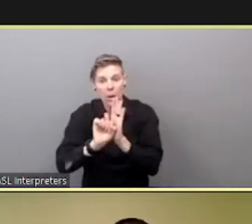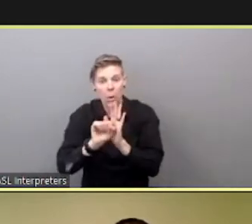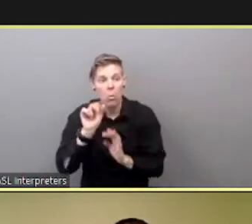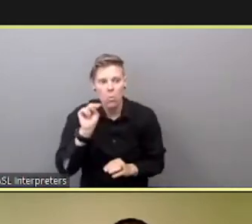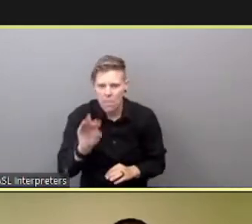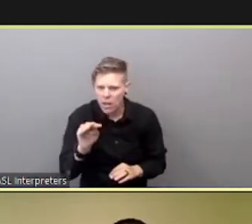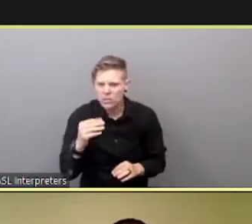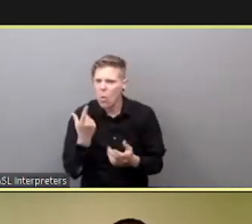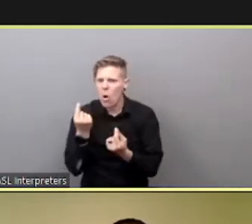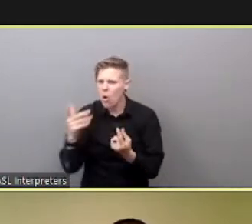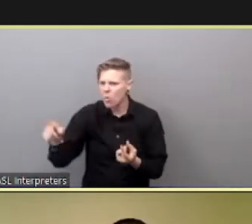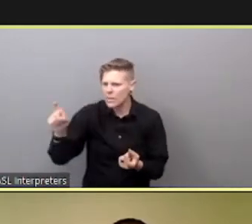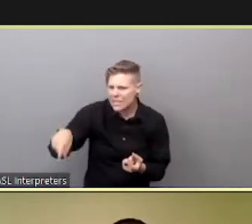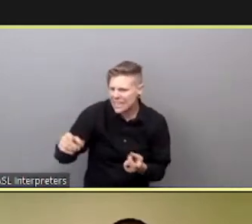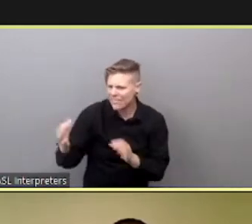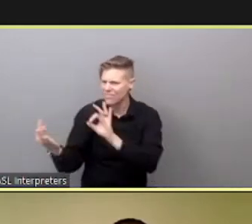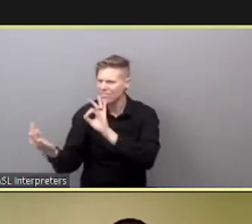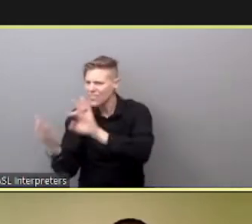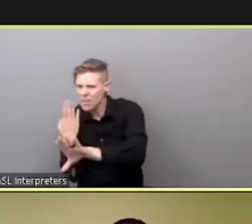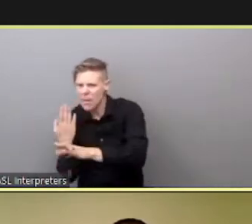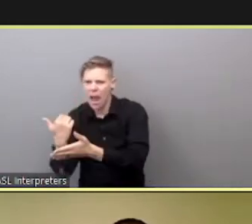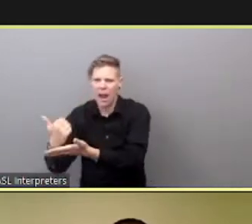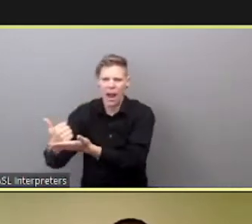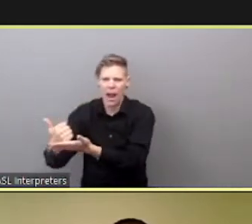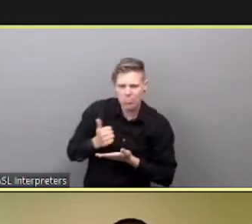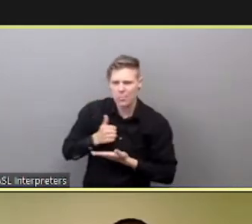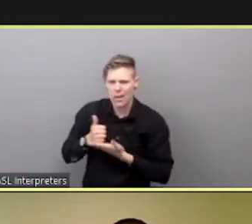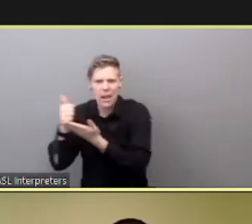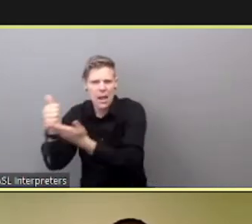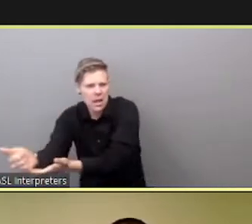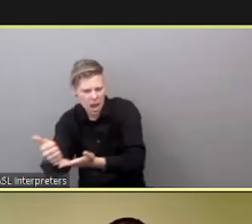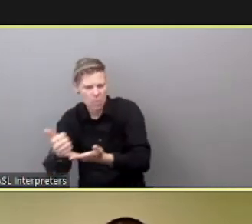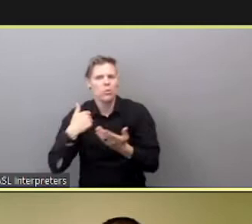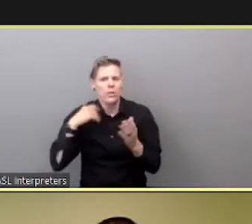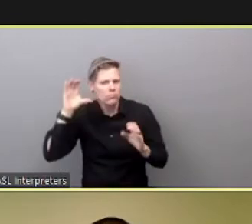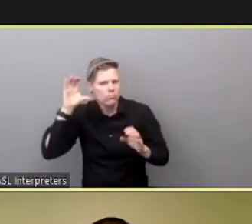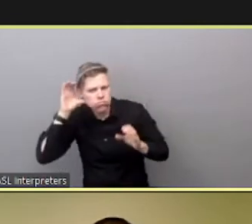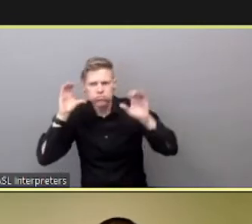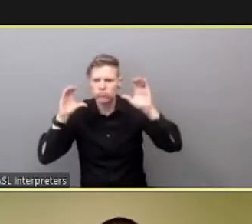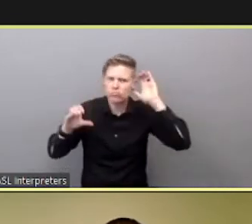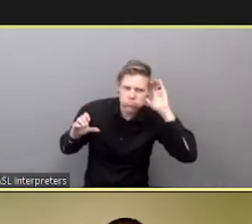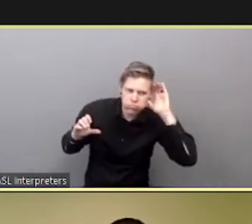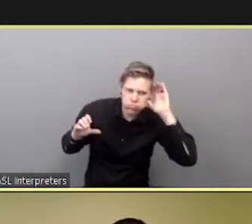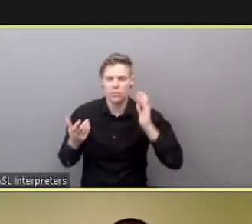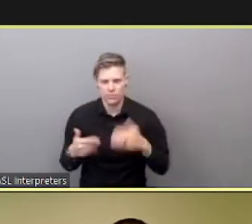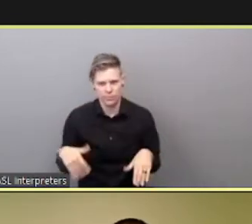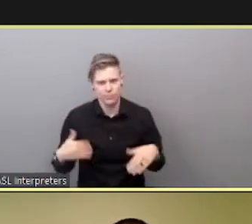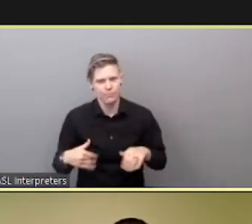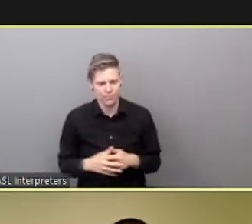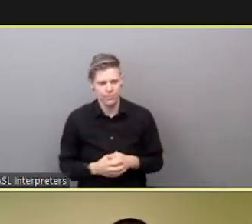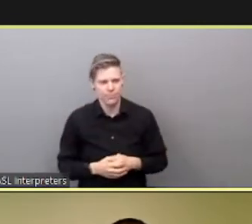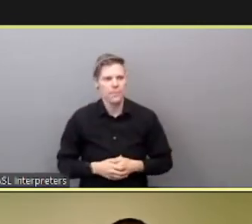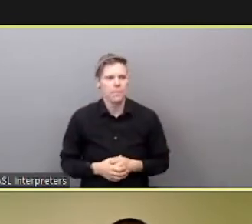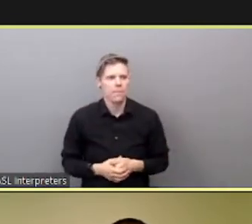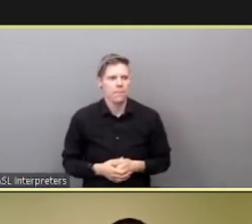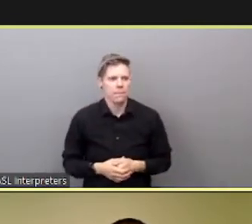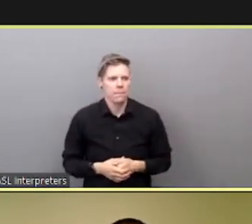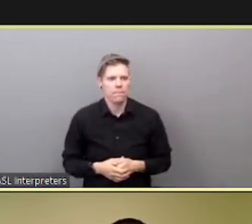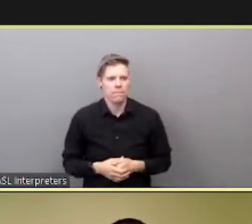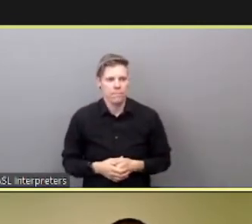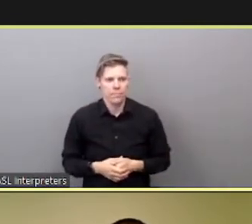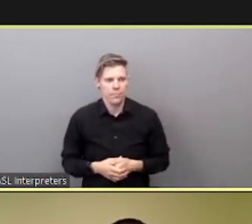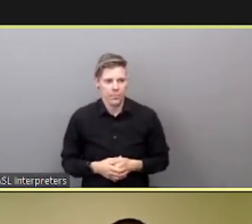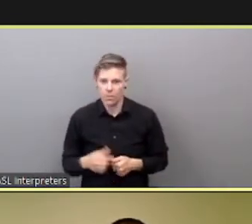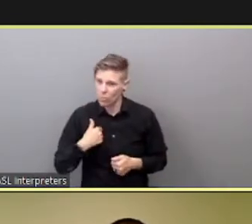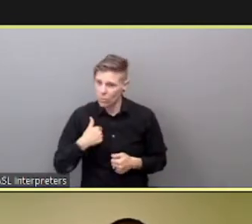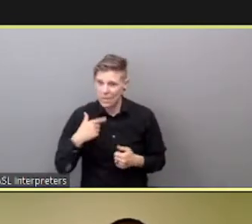how effective they believe they'll be. And in addition to direct hiring and local hiring